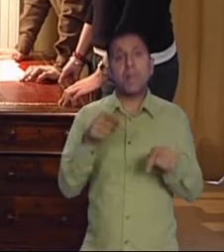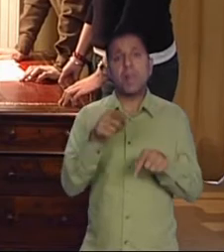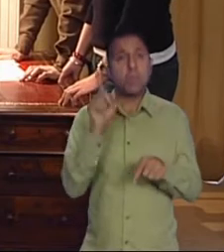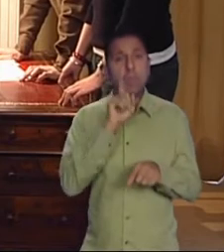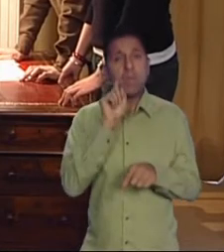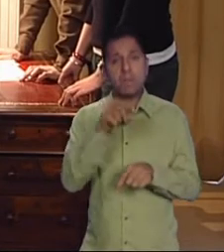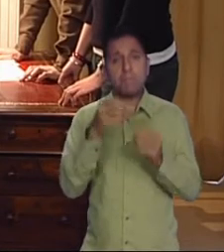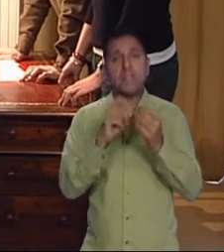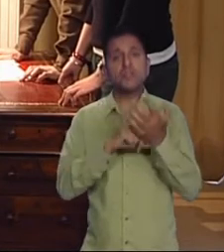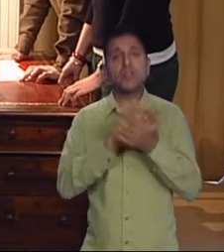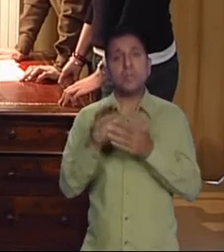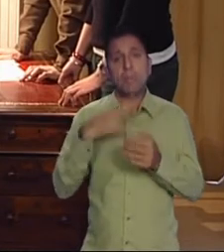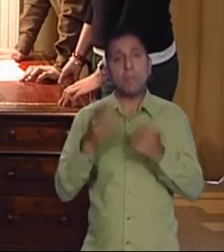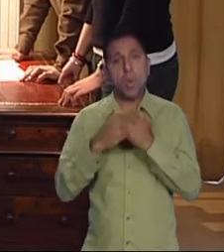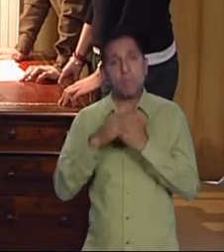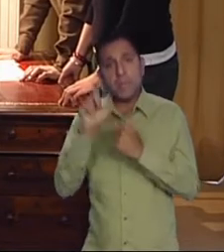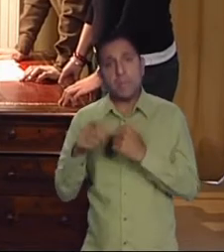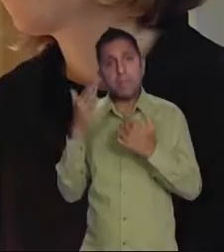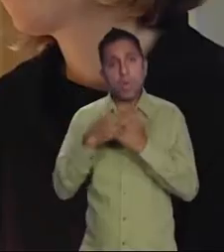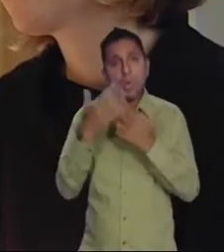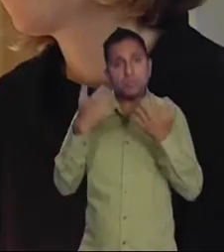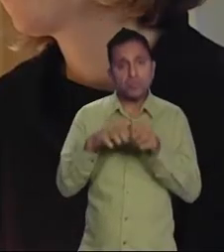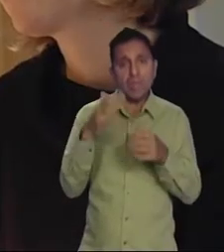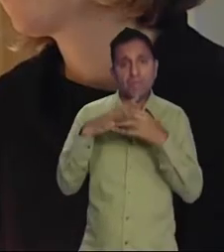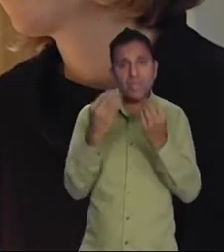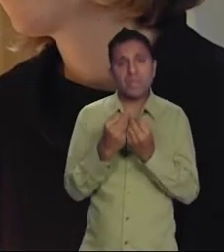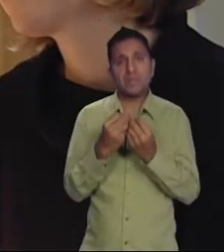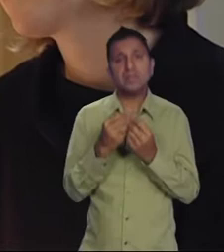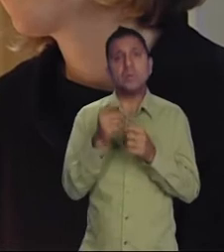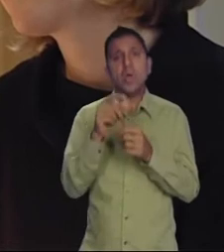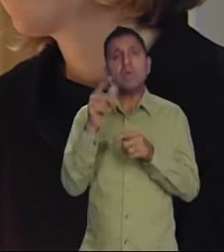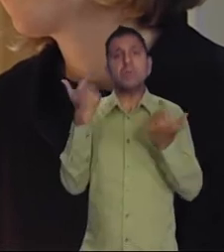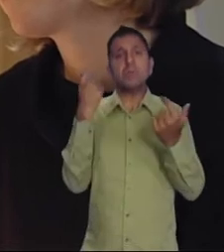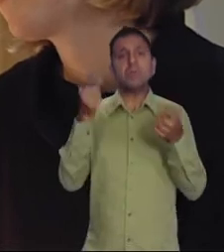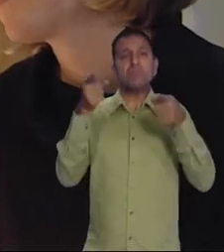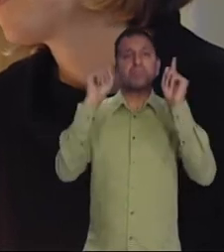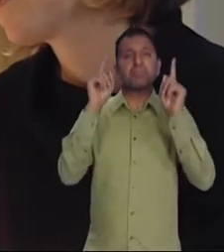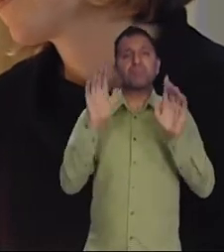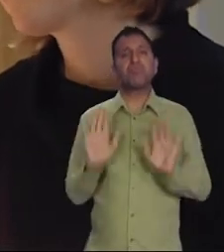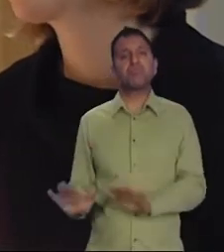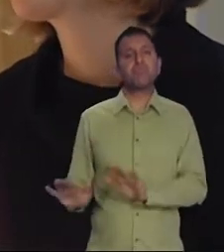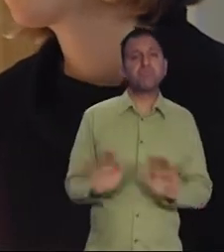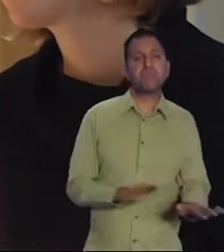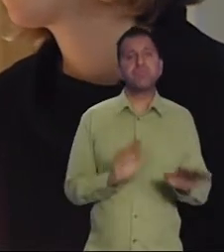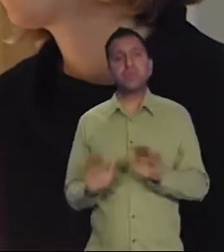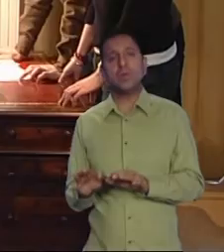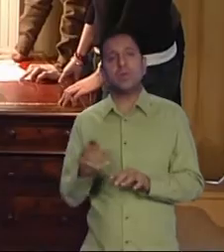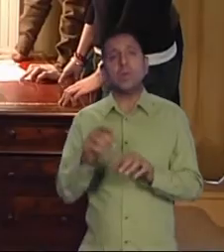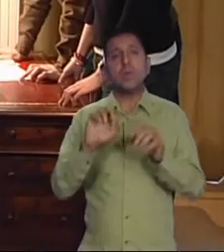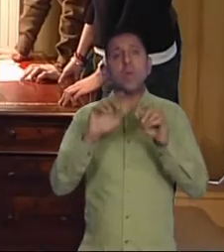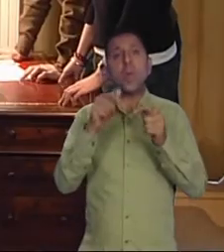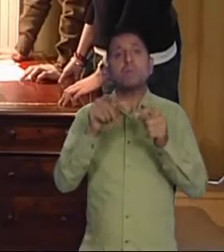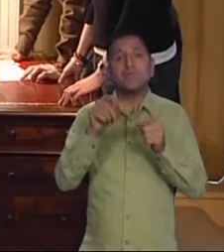were really kind of slowing things down a bit. So the code breakers gang together, they wrote a letter, said what they wanted, sent it straight to